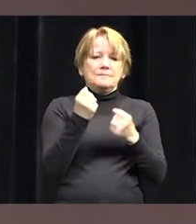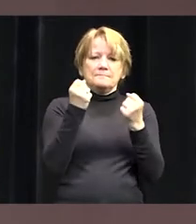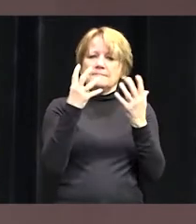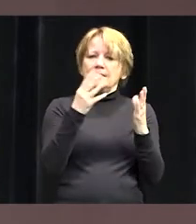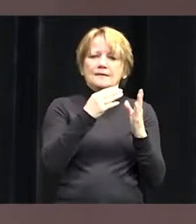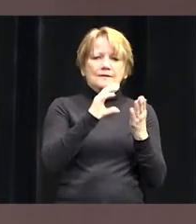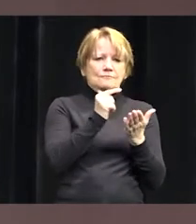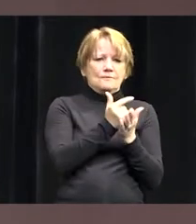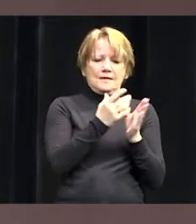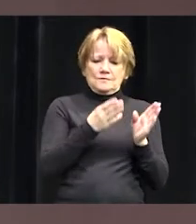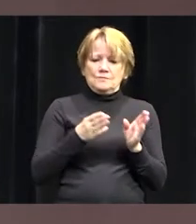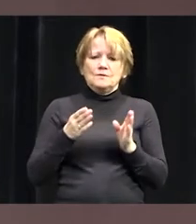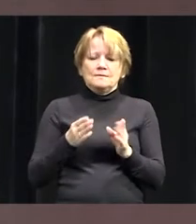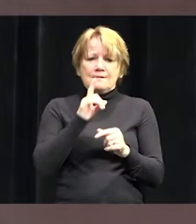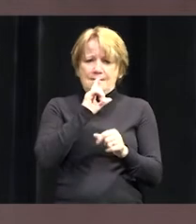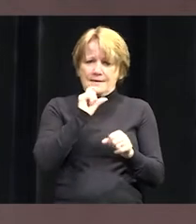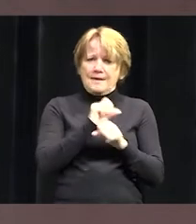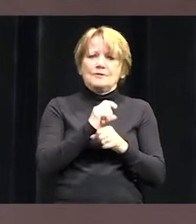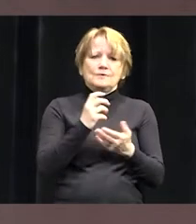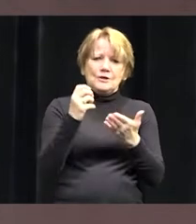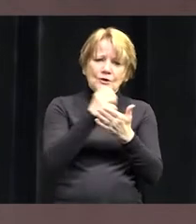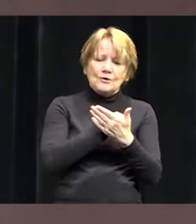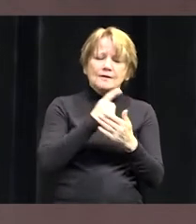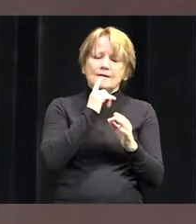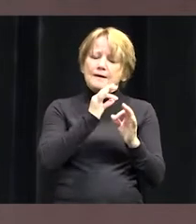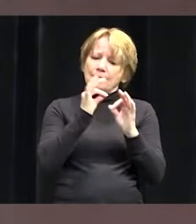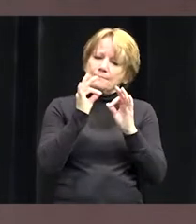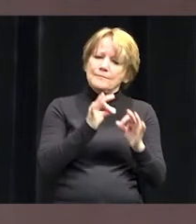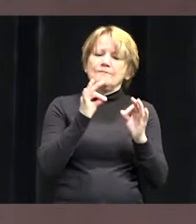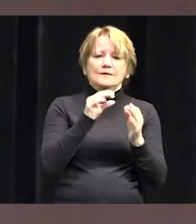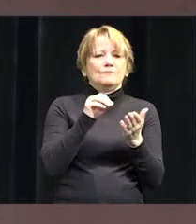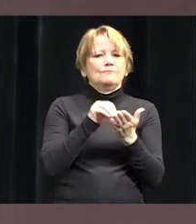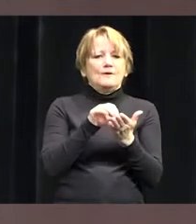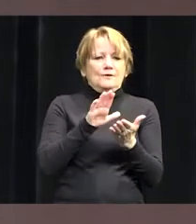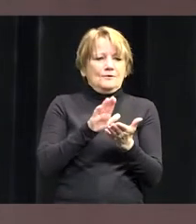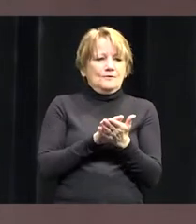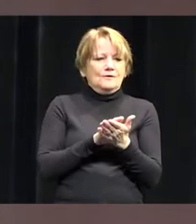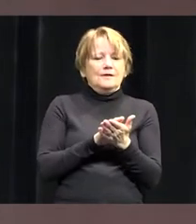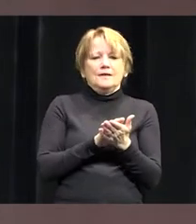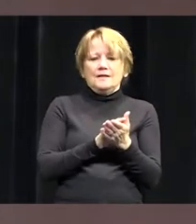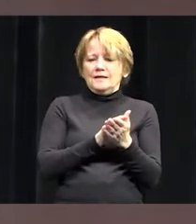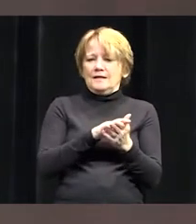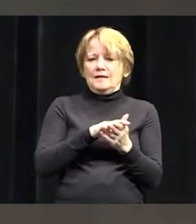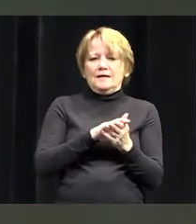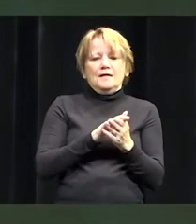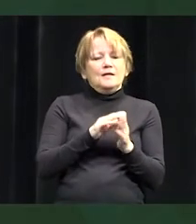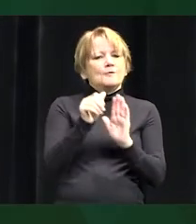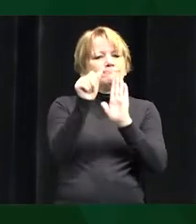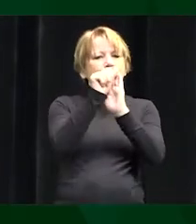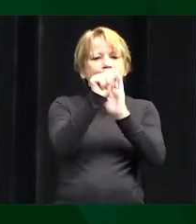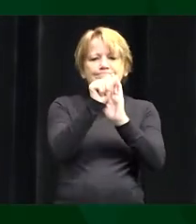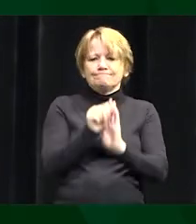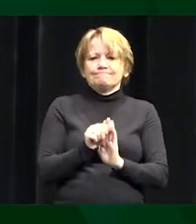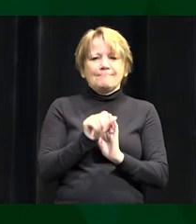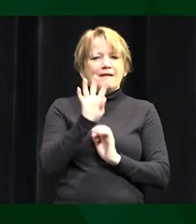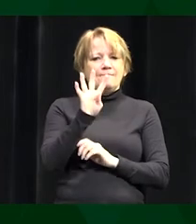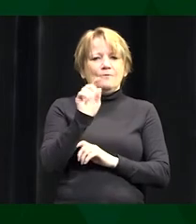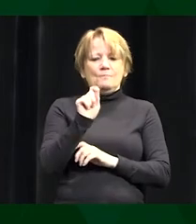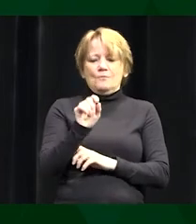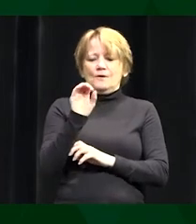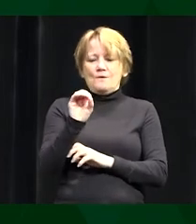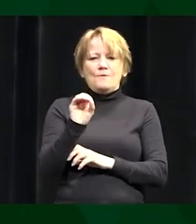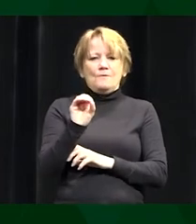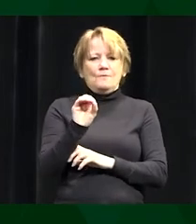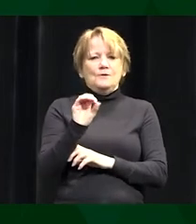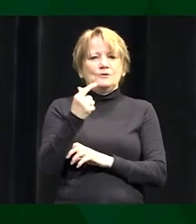this year a number of graduates have actually earned a perfect record a straight a